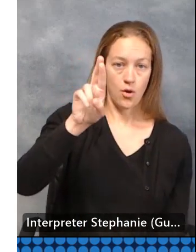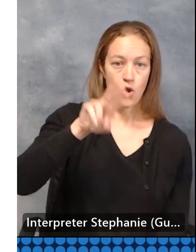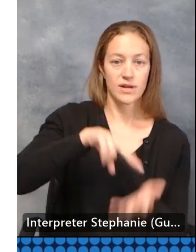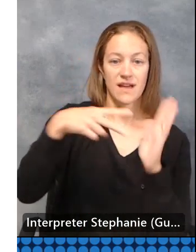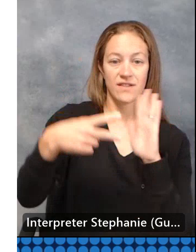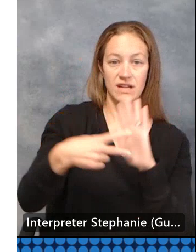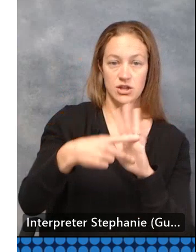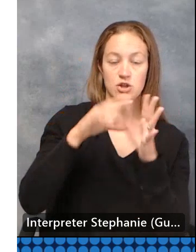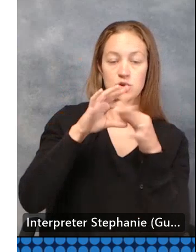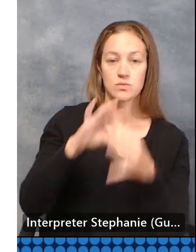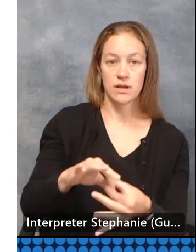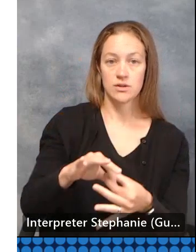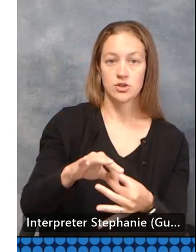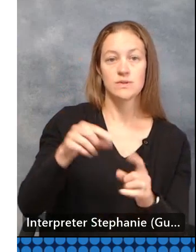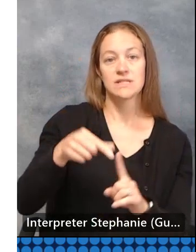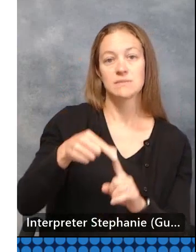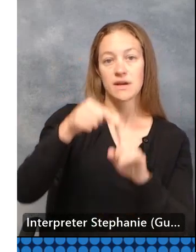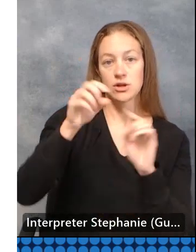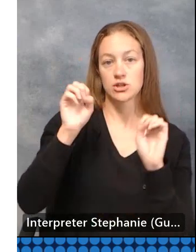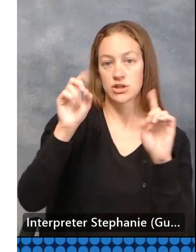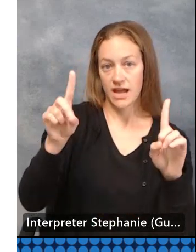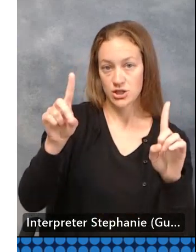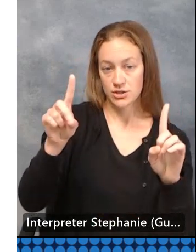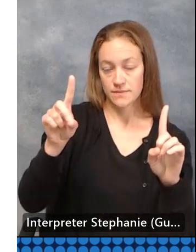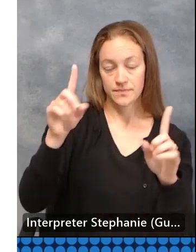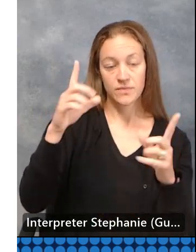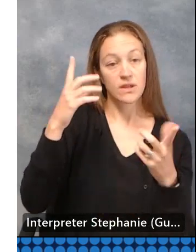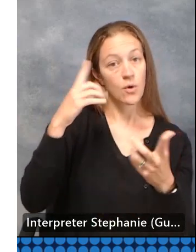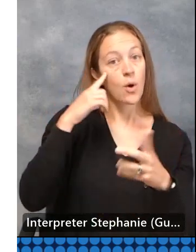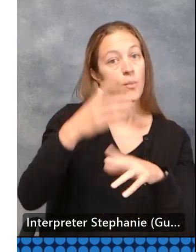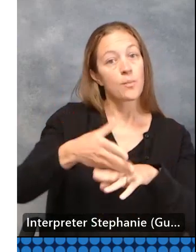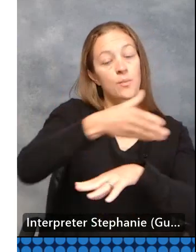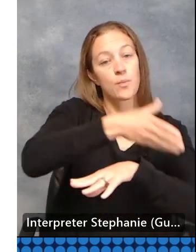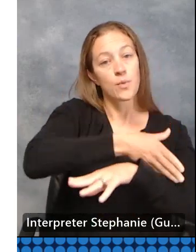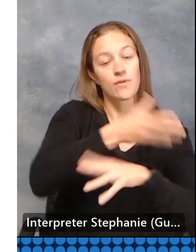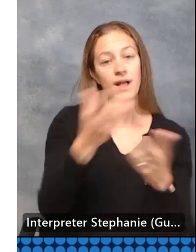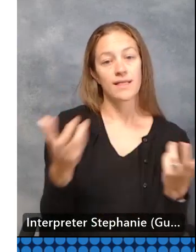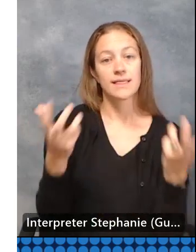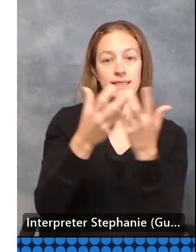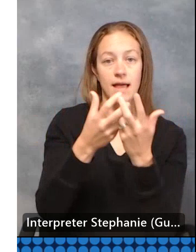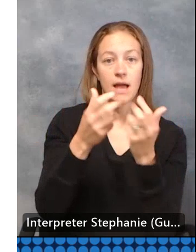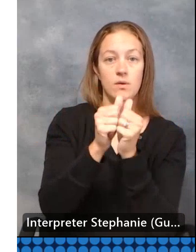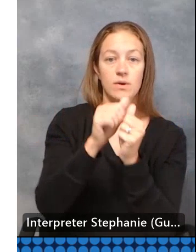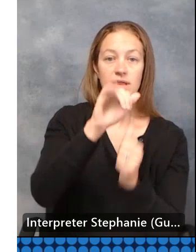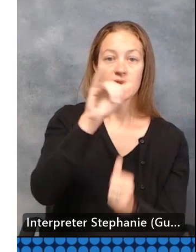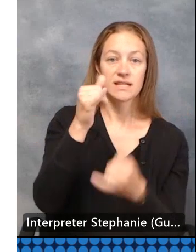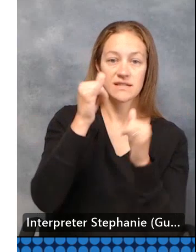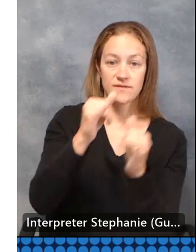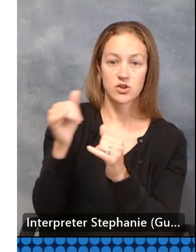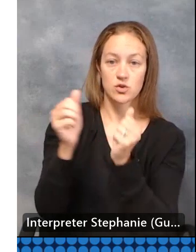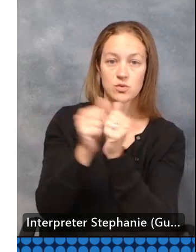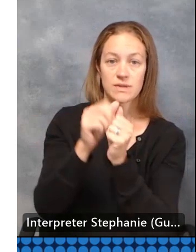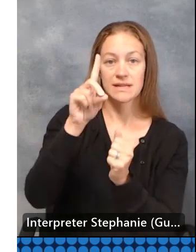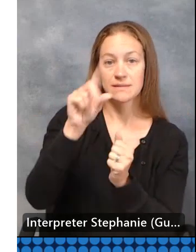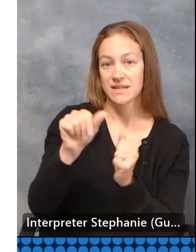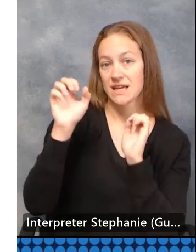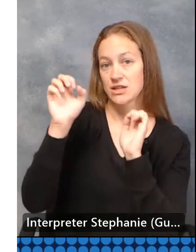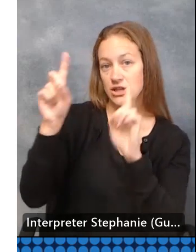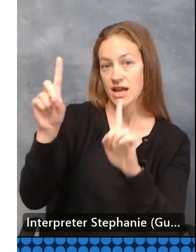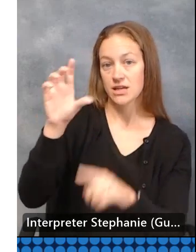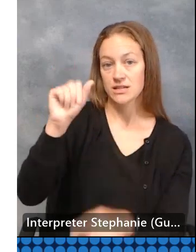definitions regarding special education to improve alignment with the Individuals with Disabilities Education